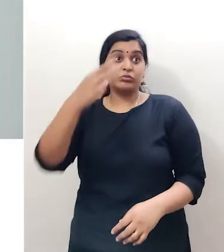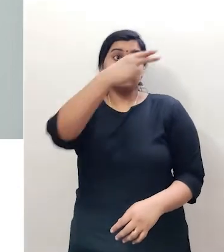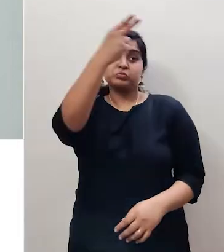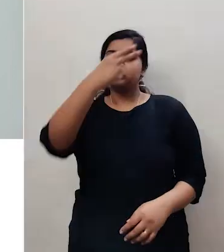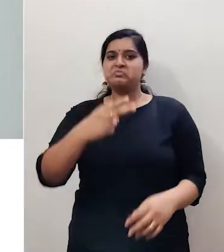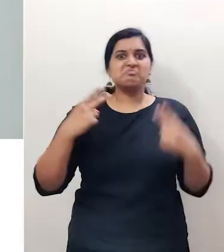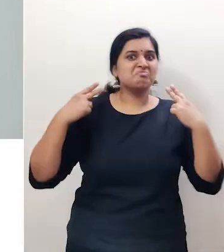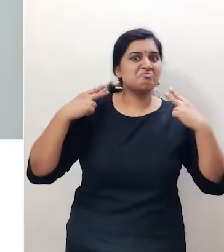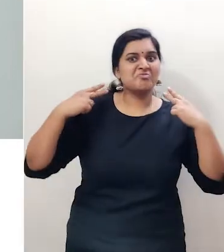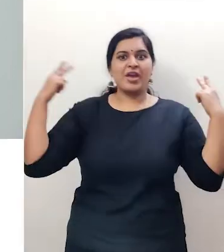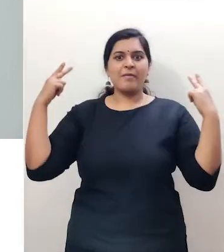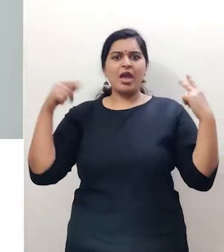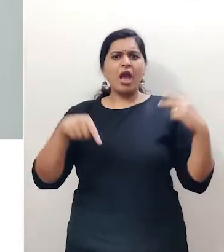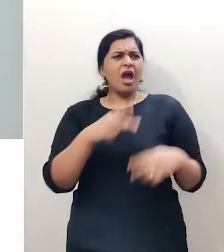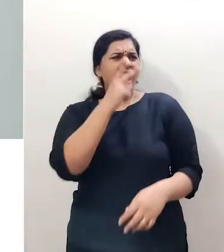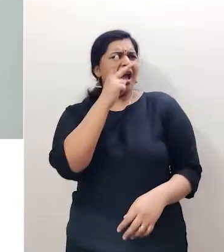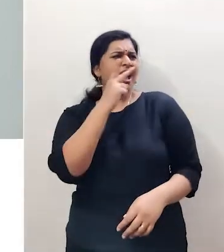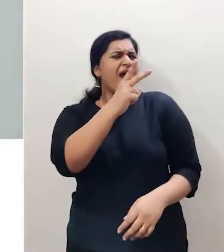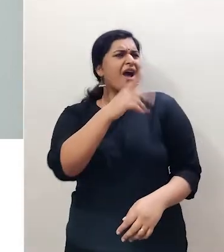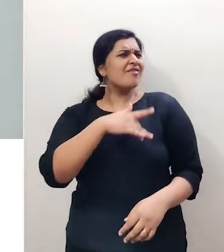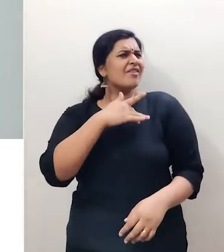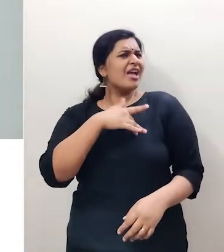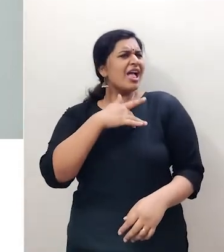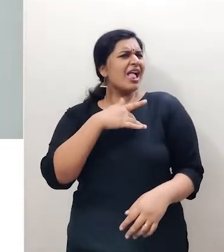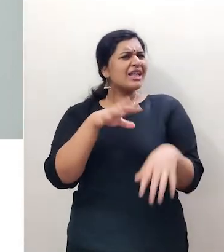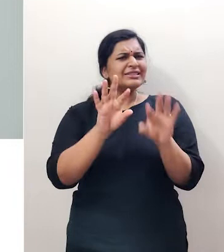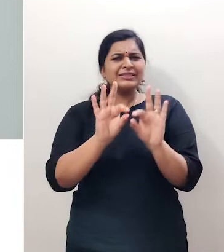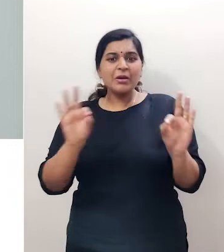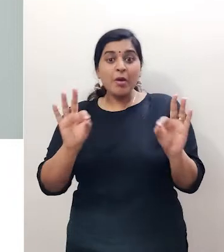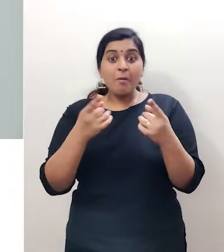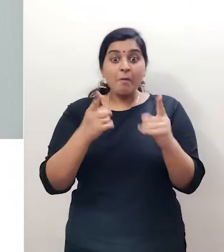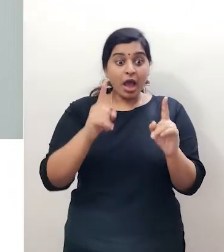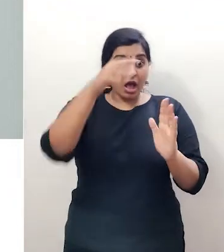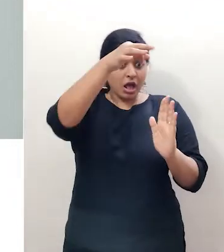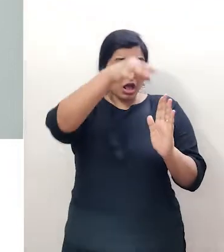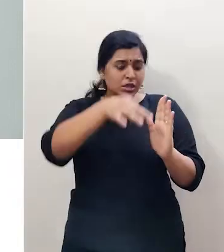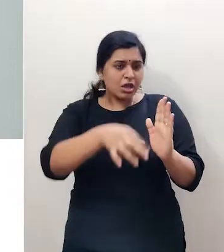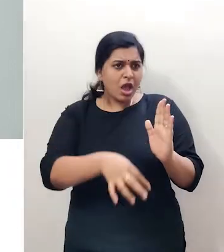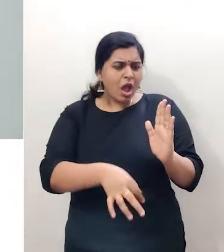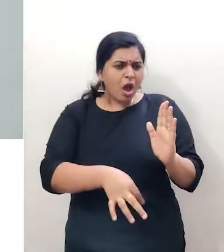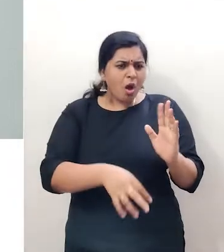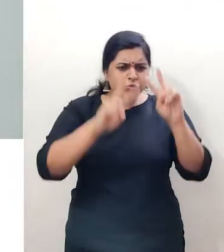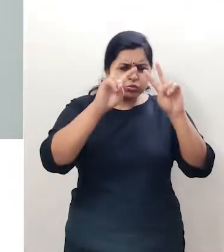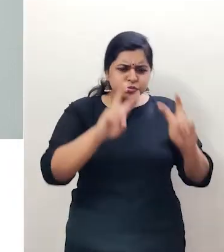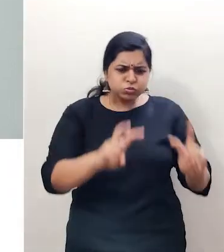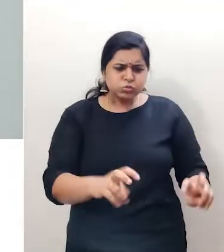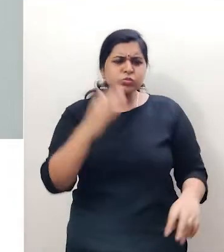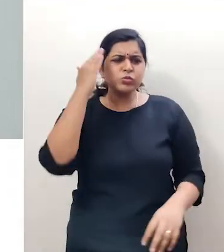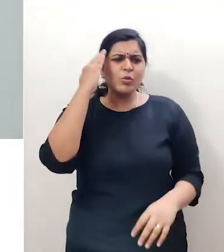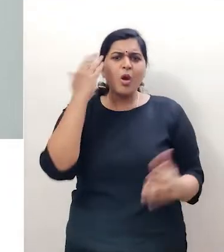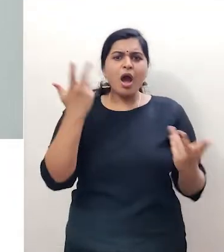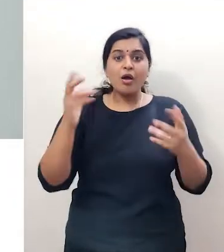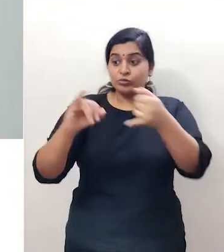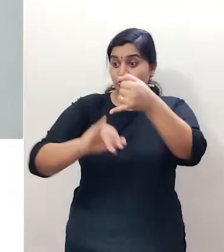images. On the surface, this motif appears simplistic, but a closer understanding of its context reveals an embedded